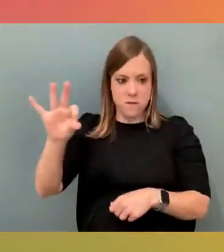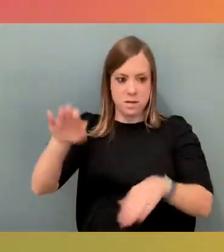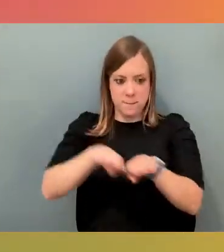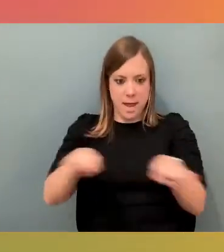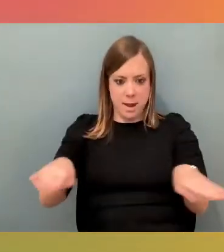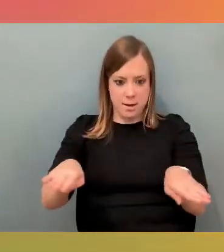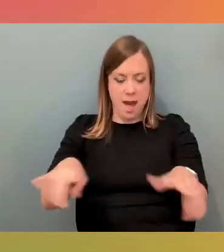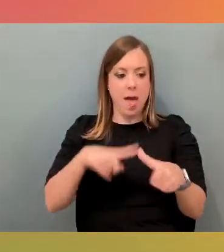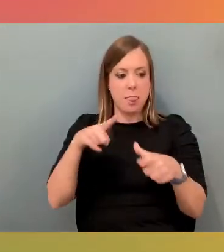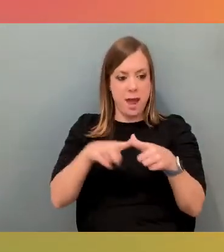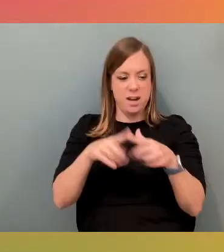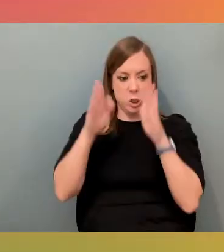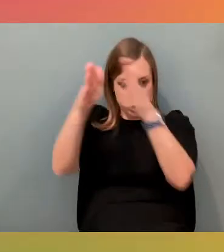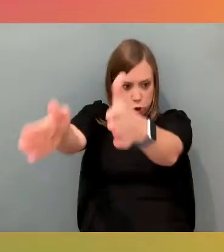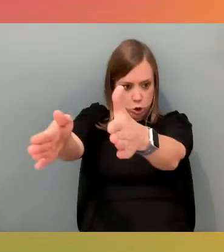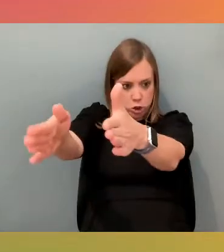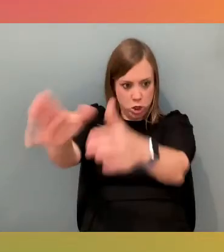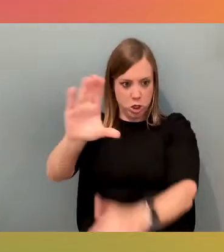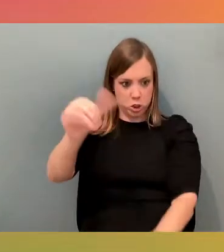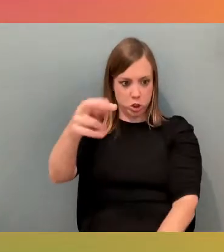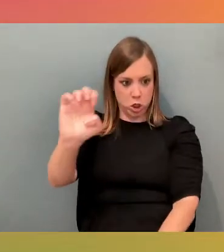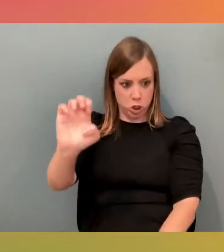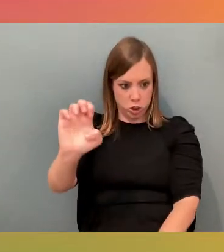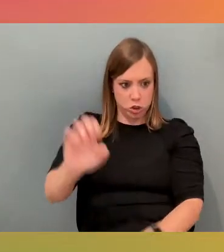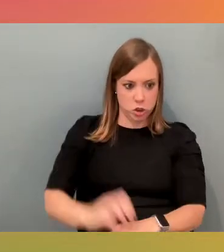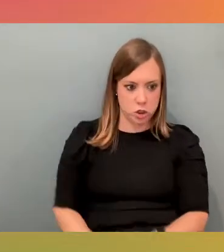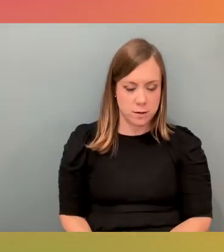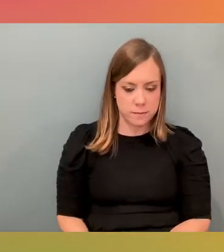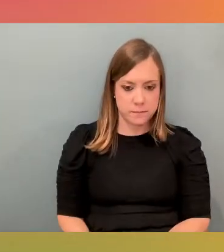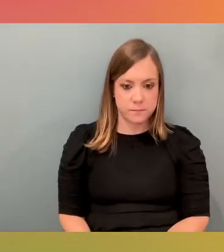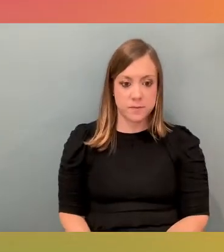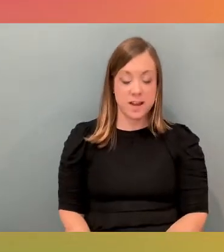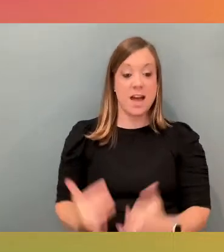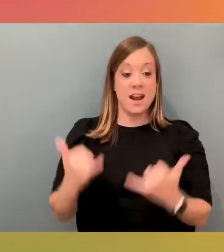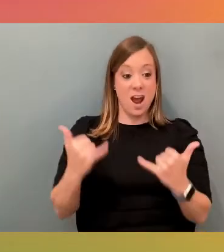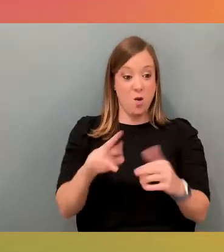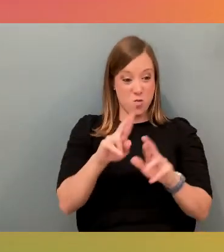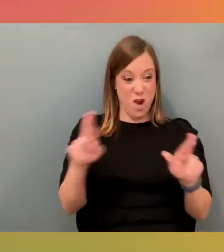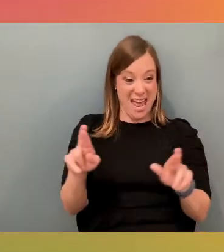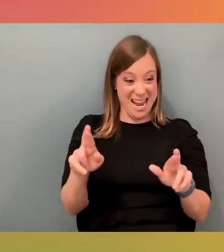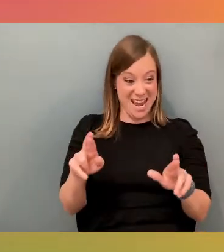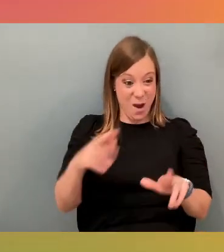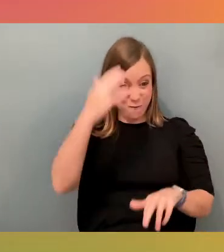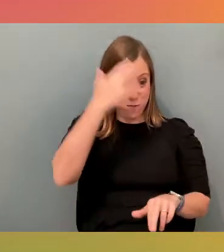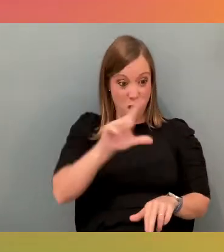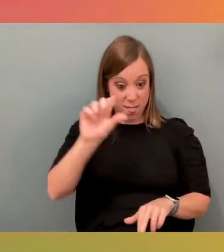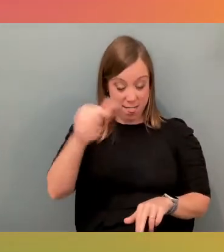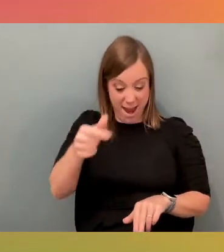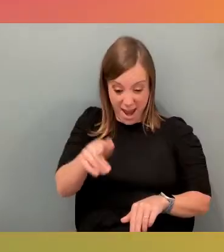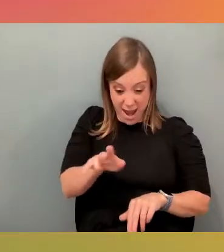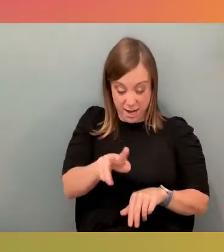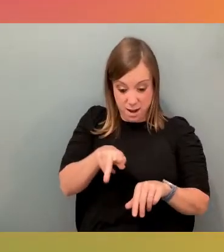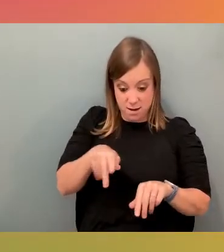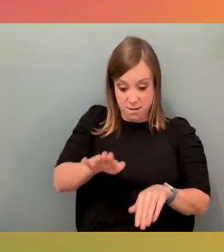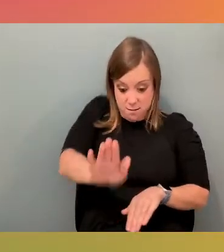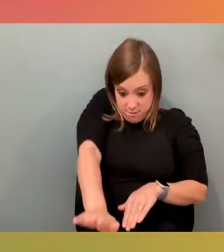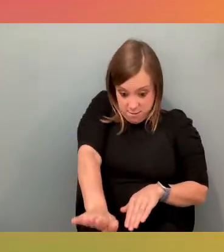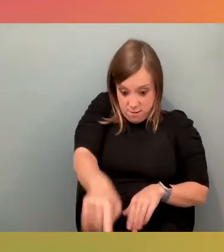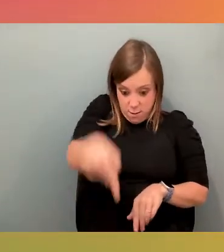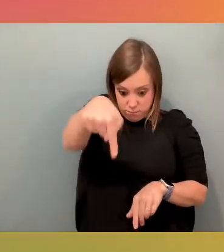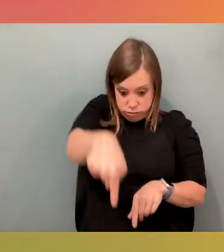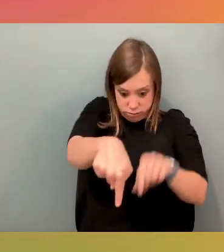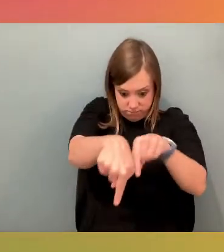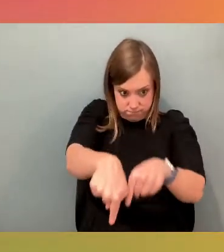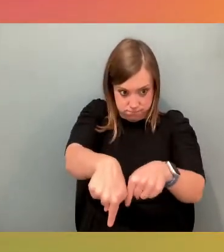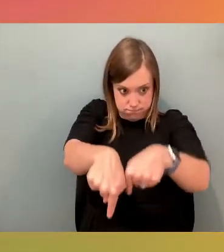reach the fingers back. Getting ready to send the weight to our front leg, float the back leg up, warrior 3,